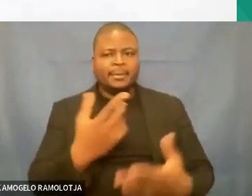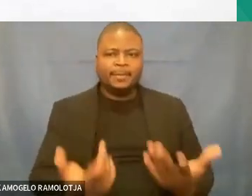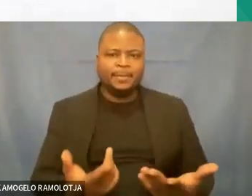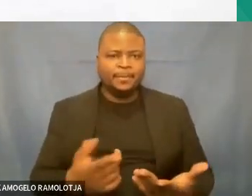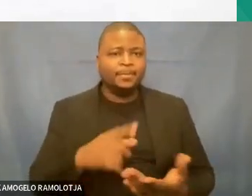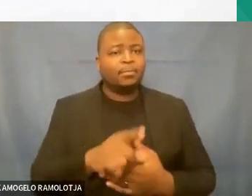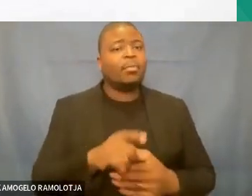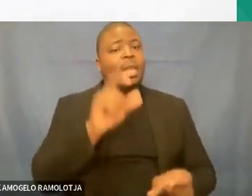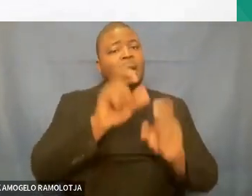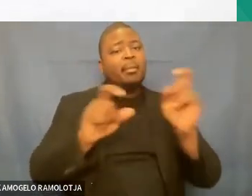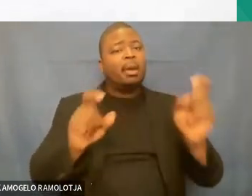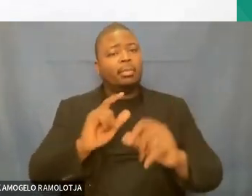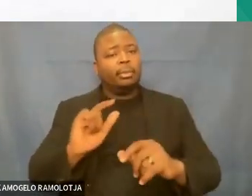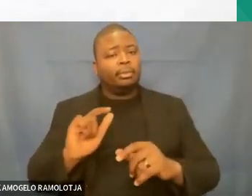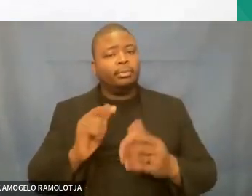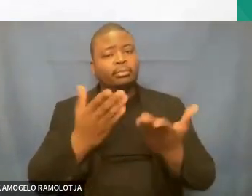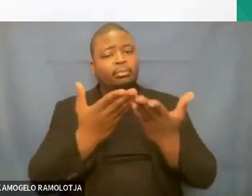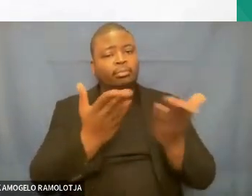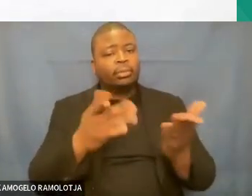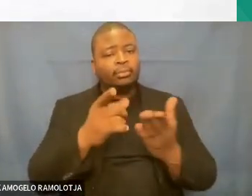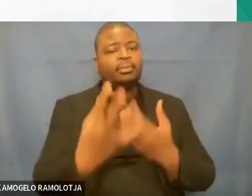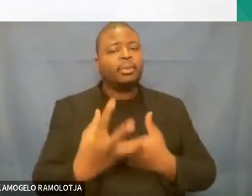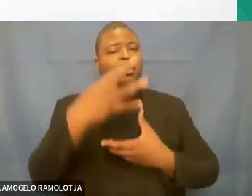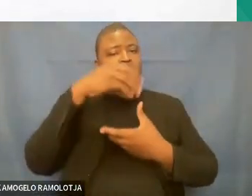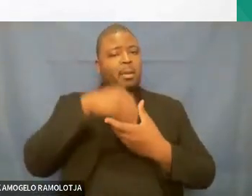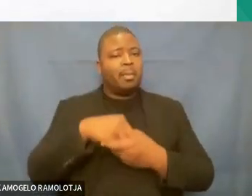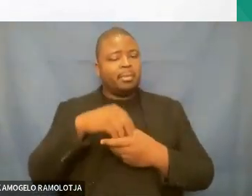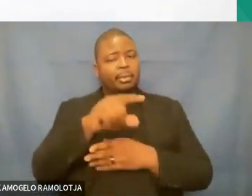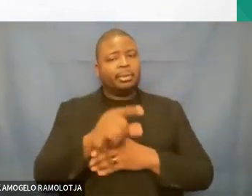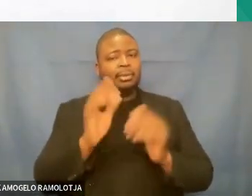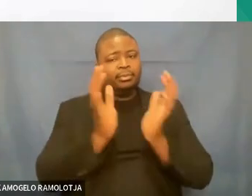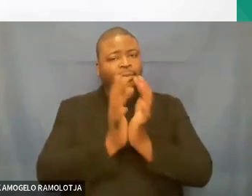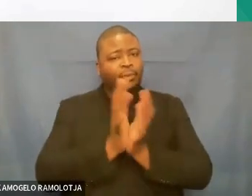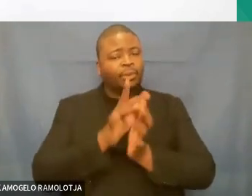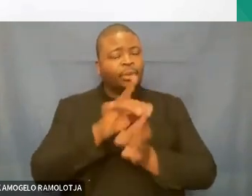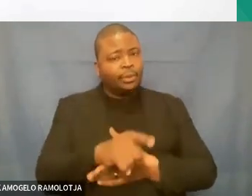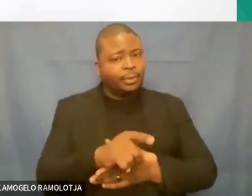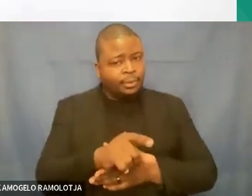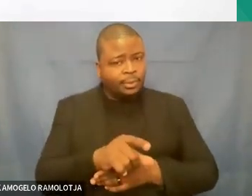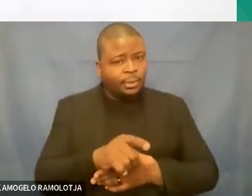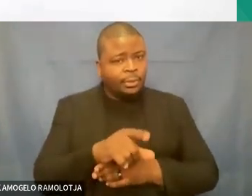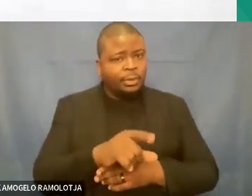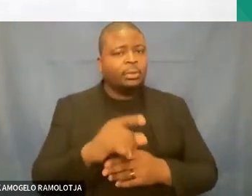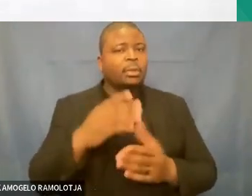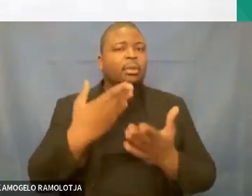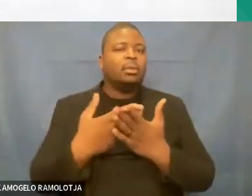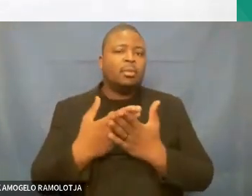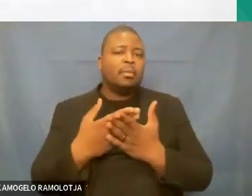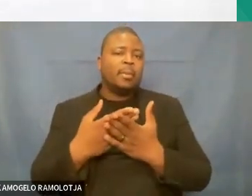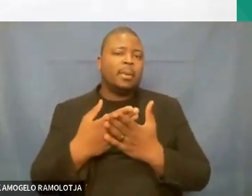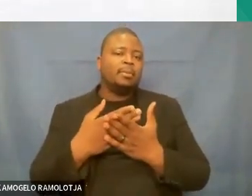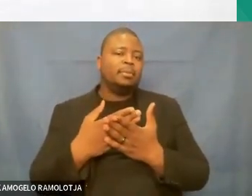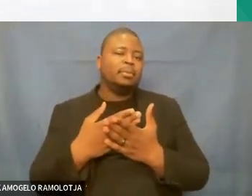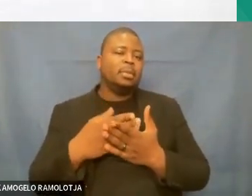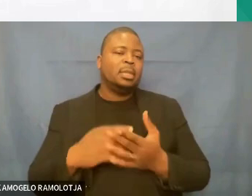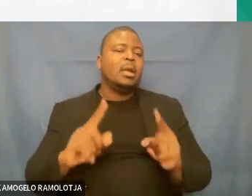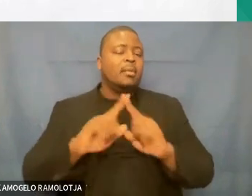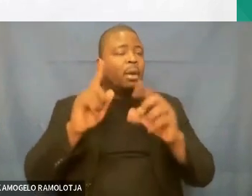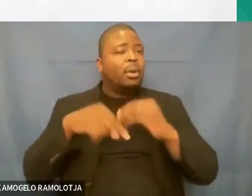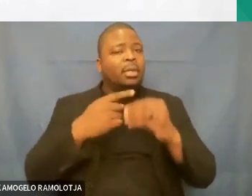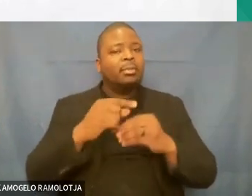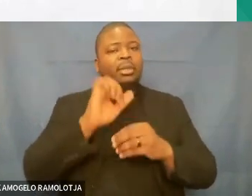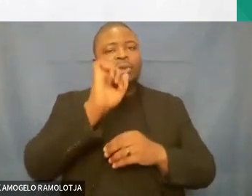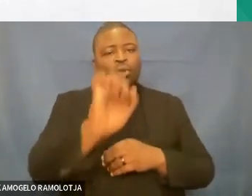this meeting, we're most likely within the NGO space and working towards a common goal. But what about your aunt, who is